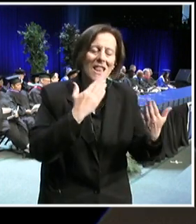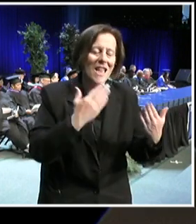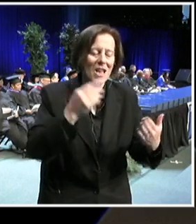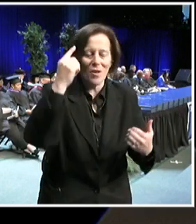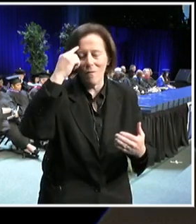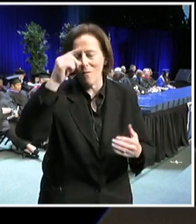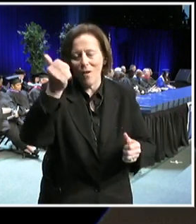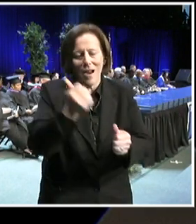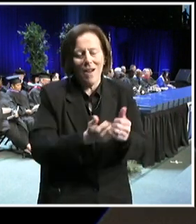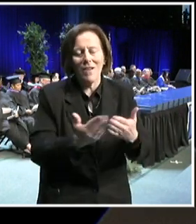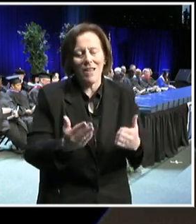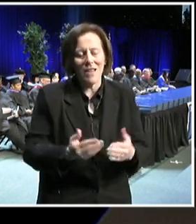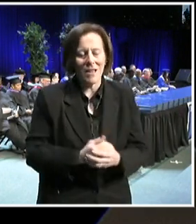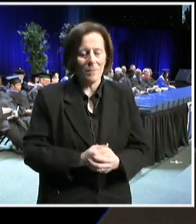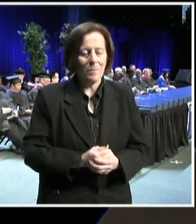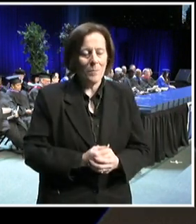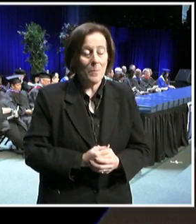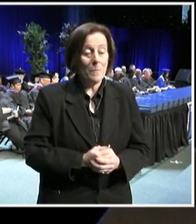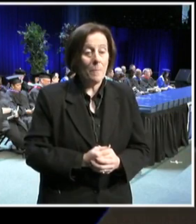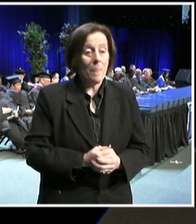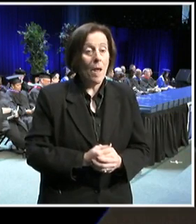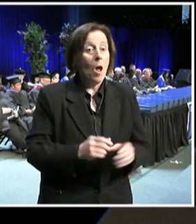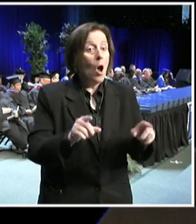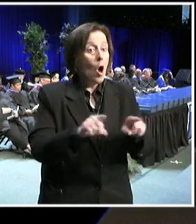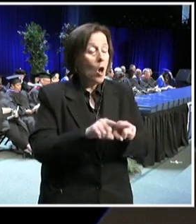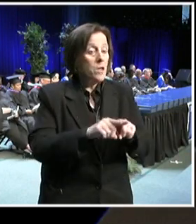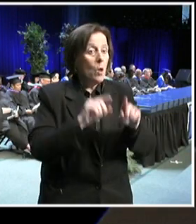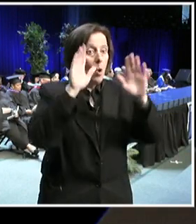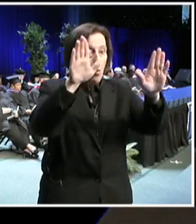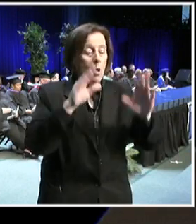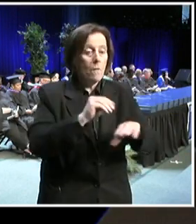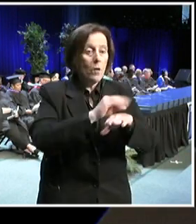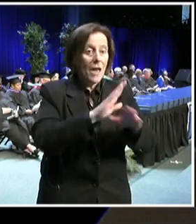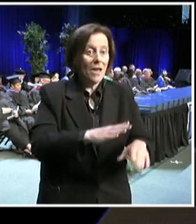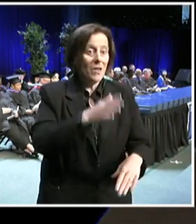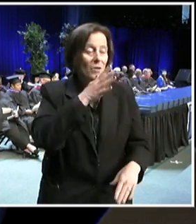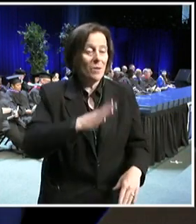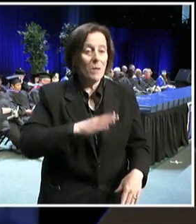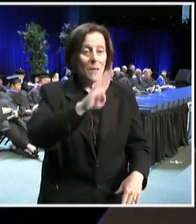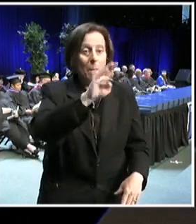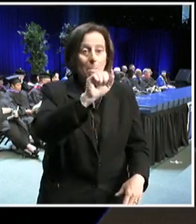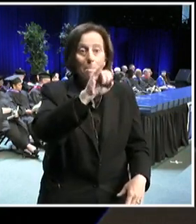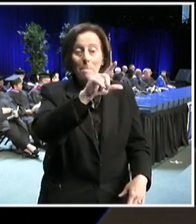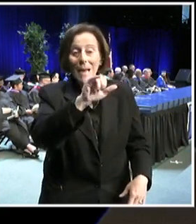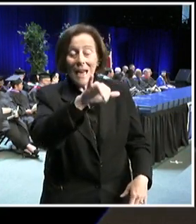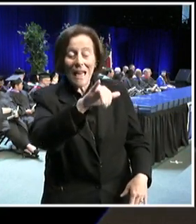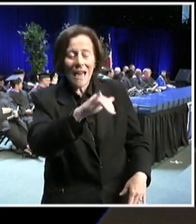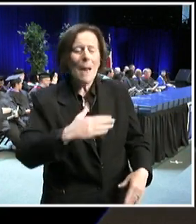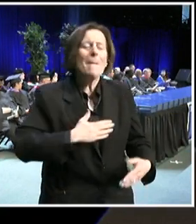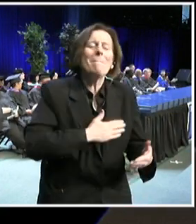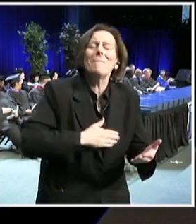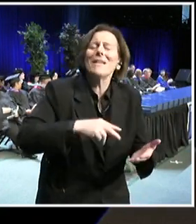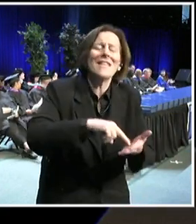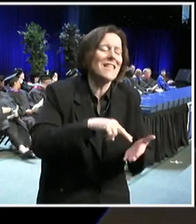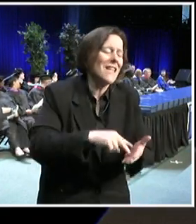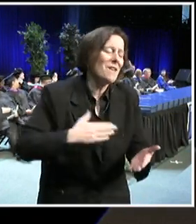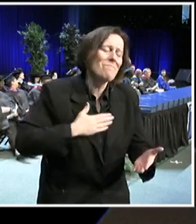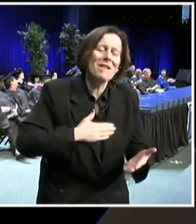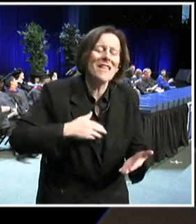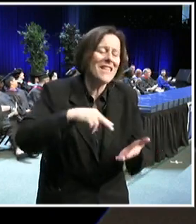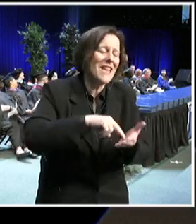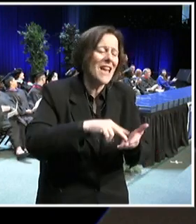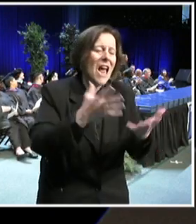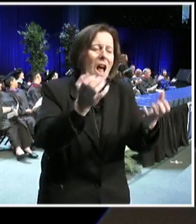everything. And speaking of great counselors, Ms. Bailey, can you please stand up? Can you please stand up? I